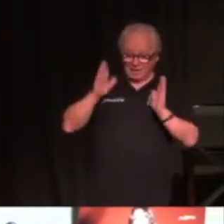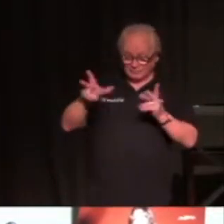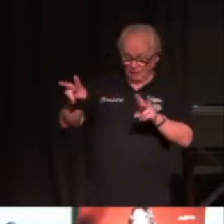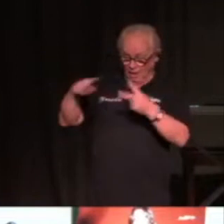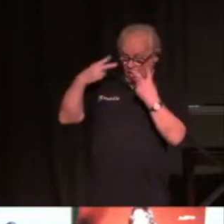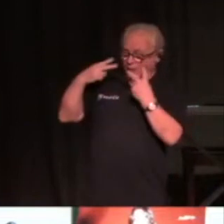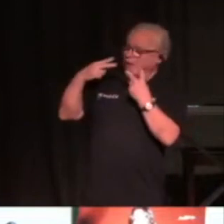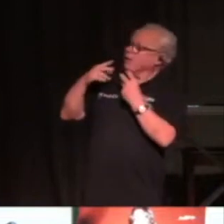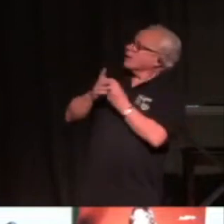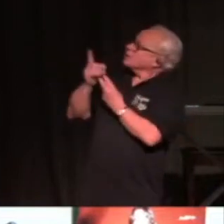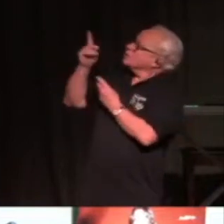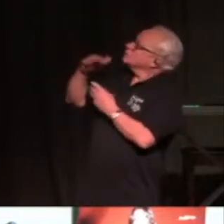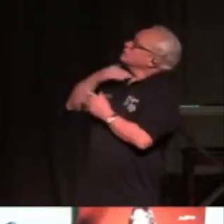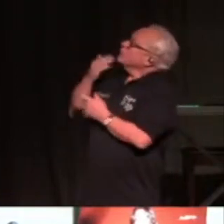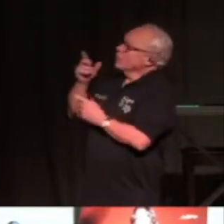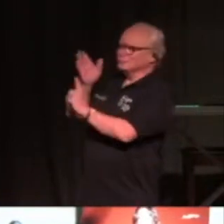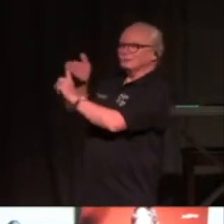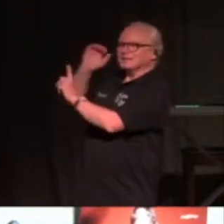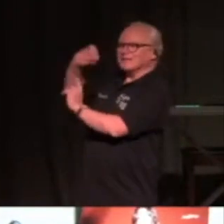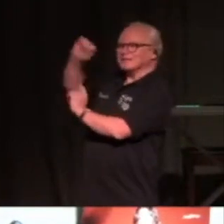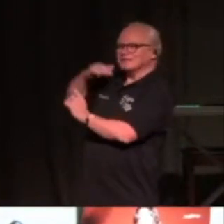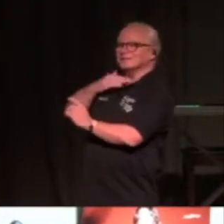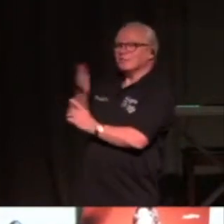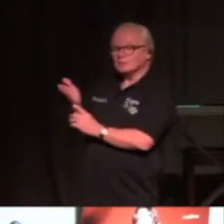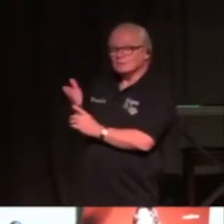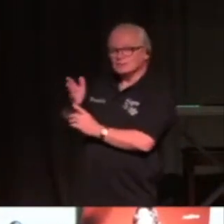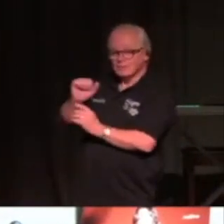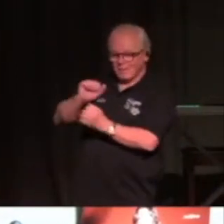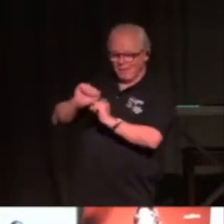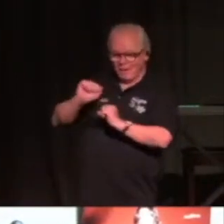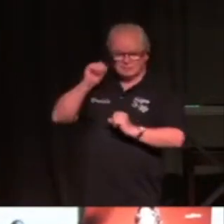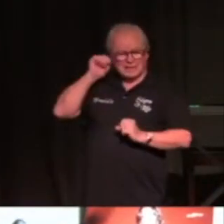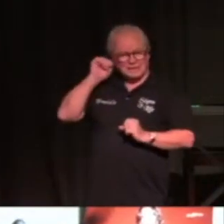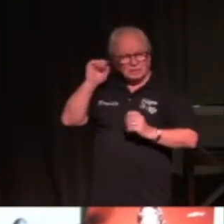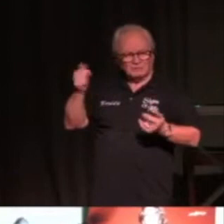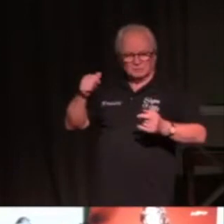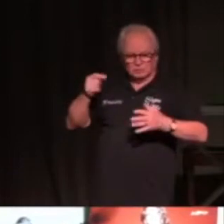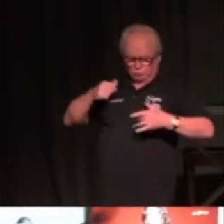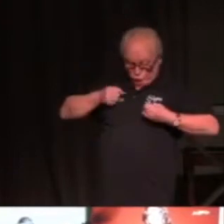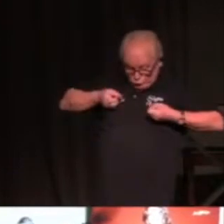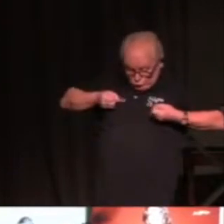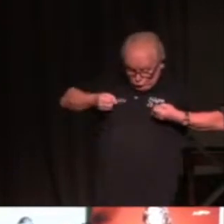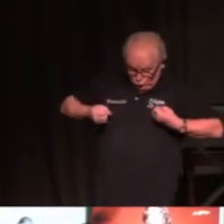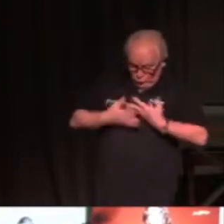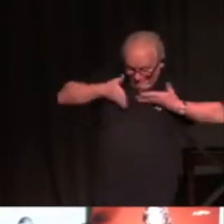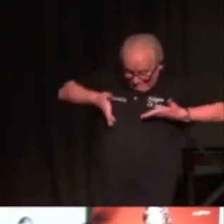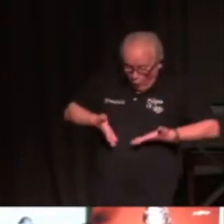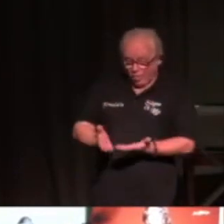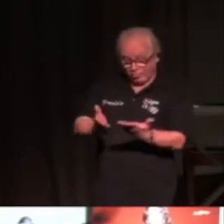his voice and recognize his voice. We have an organ of perception that is at the new birth connected directly with Holy